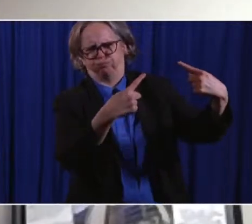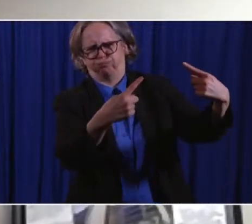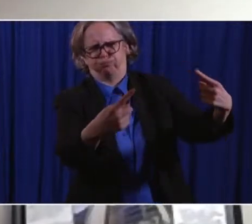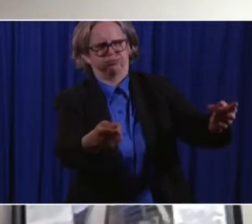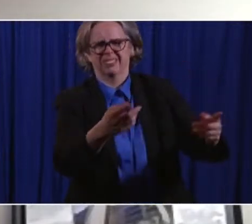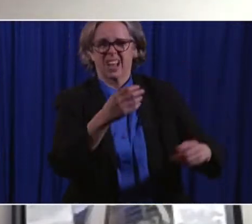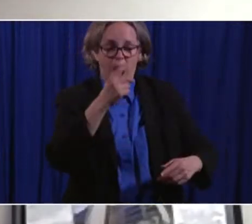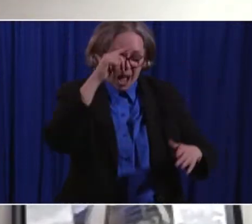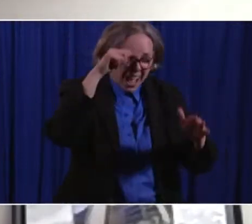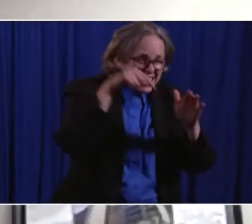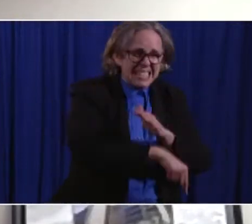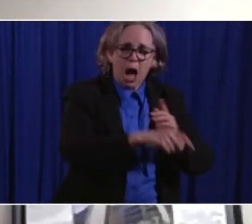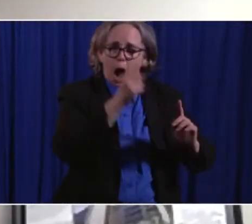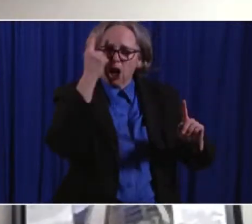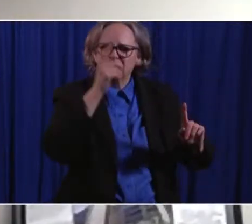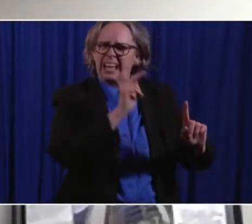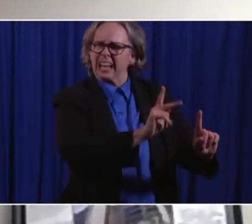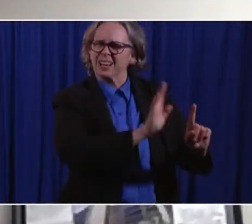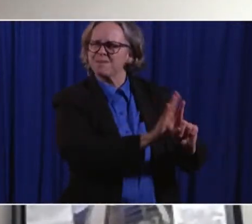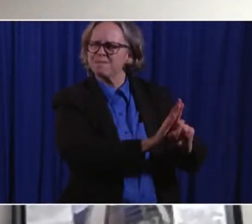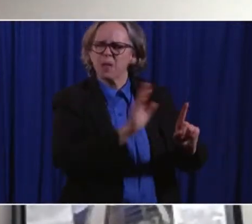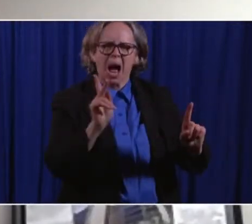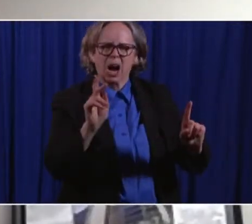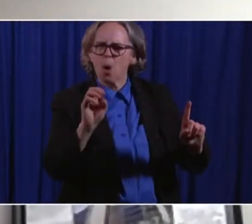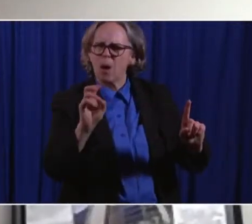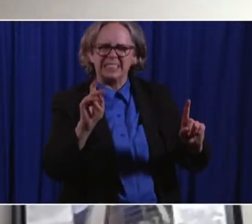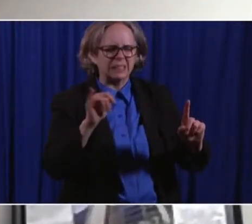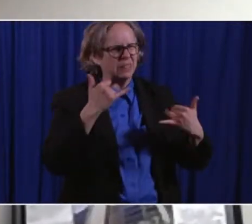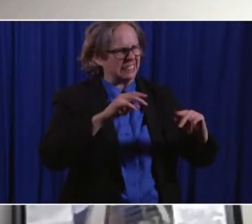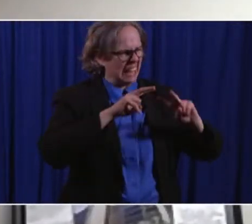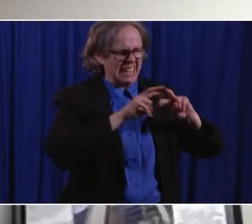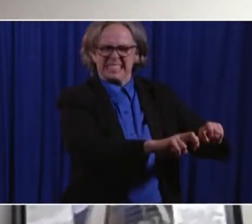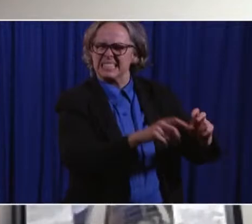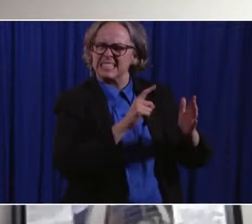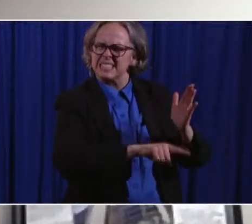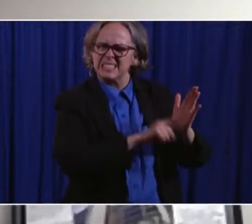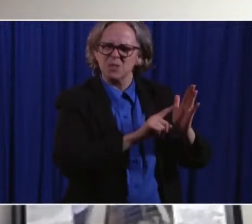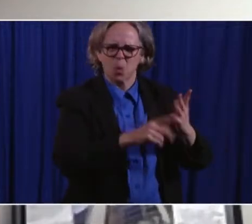on research to kind of figure out what makes kids more prone to develop this syndrome.